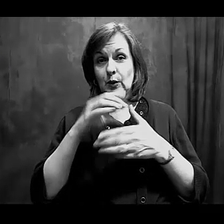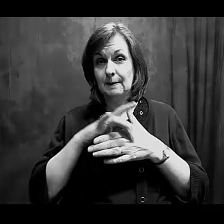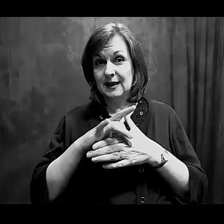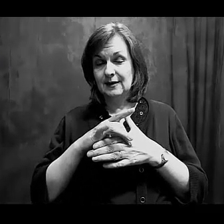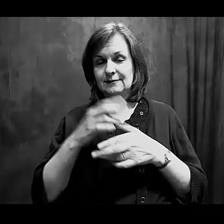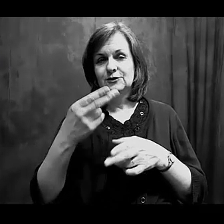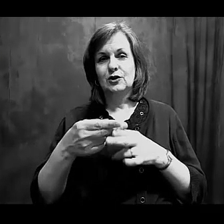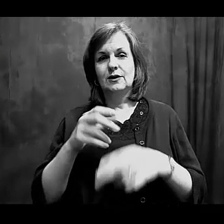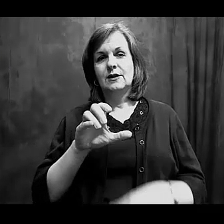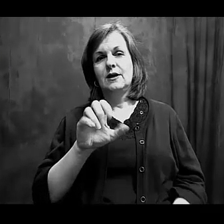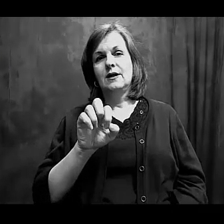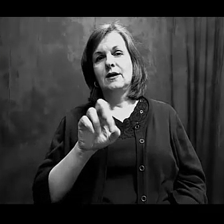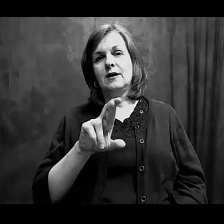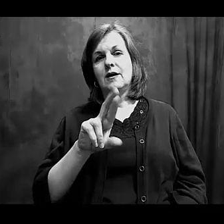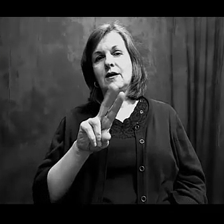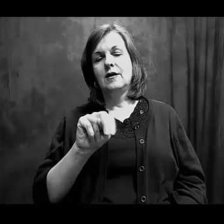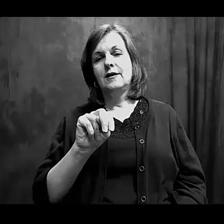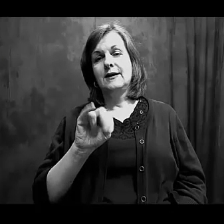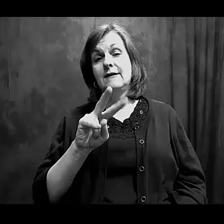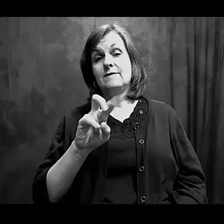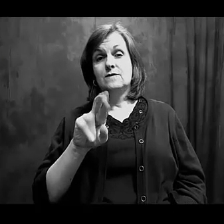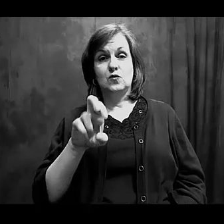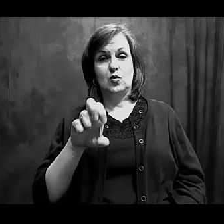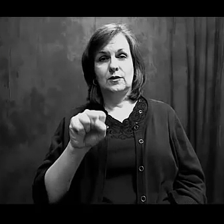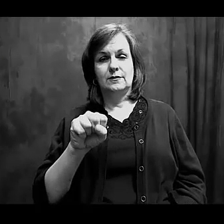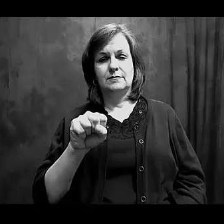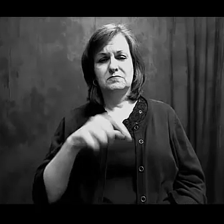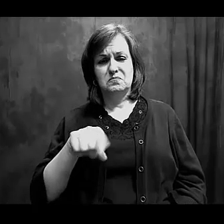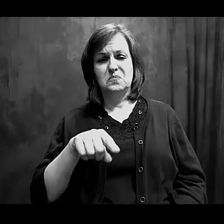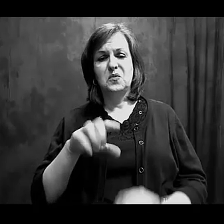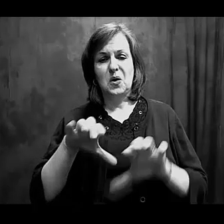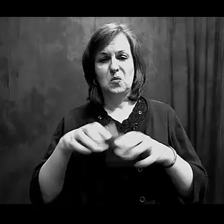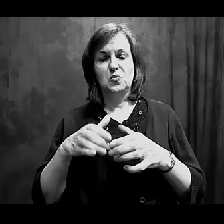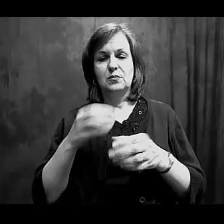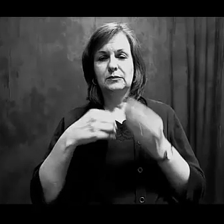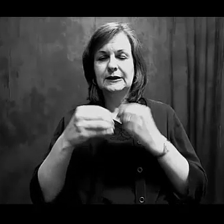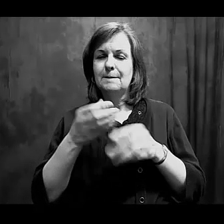Carnivores eat primarily meat.